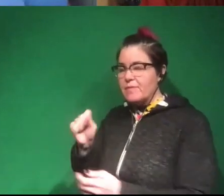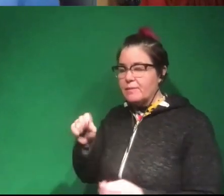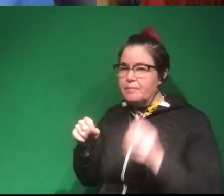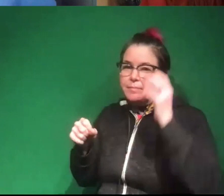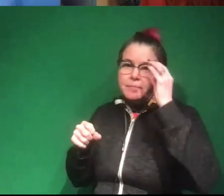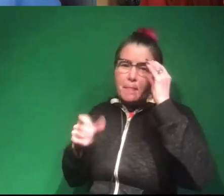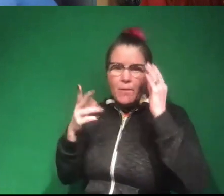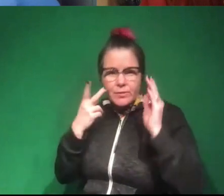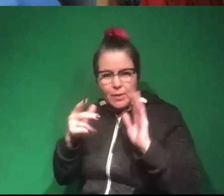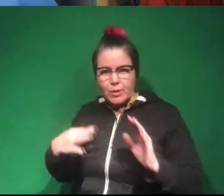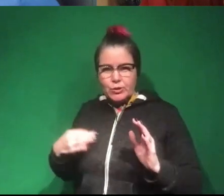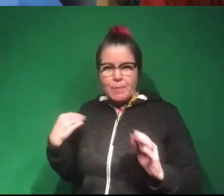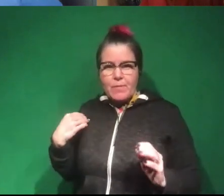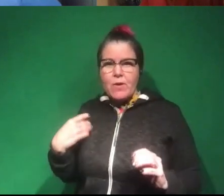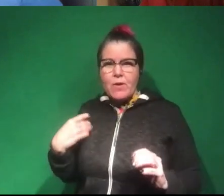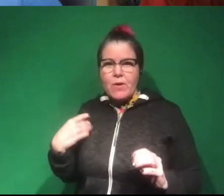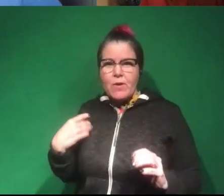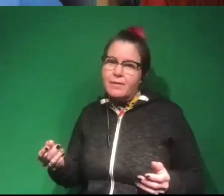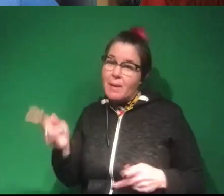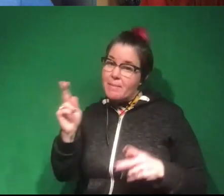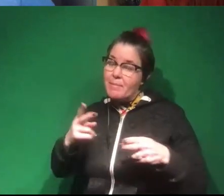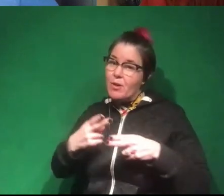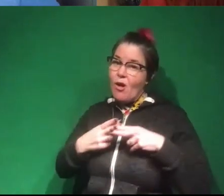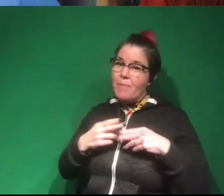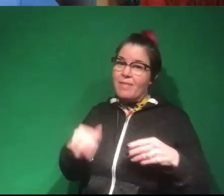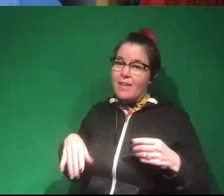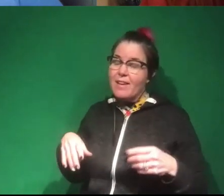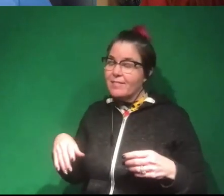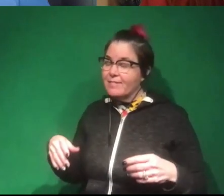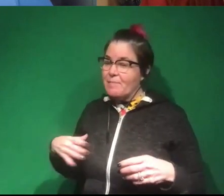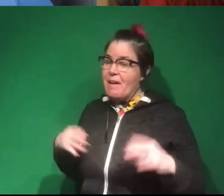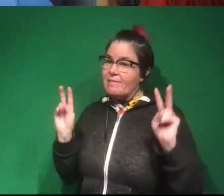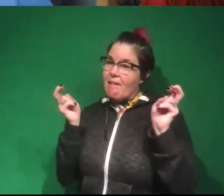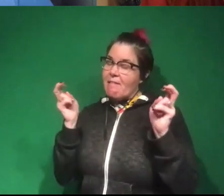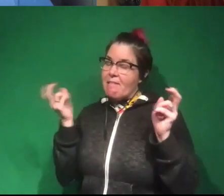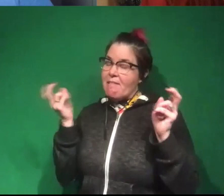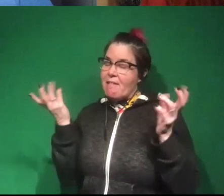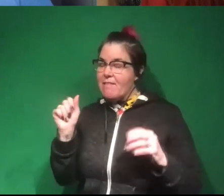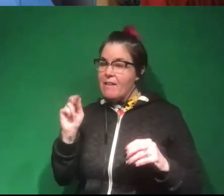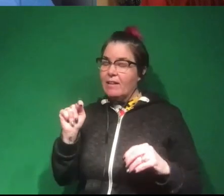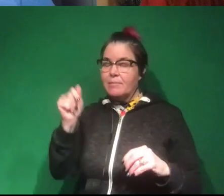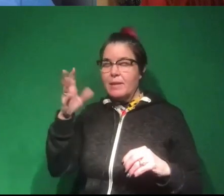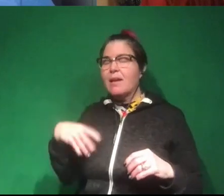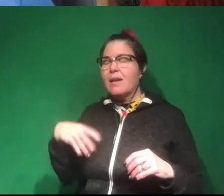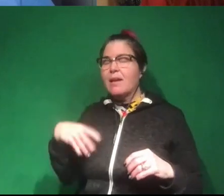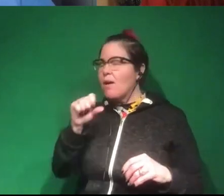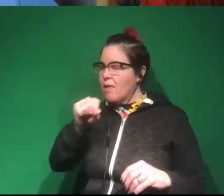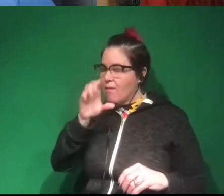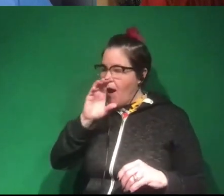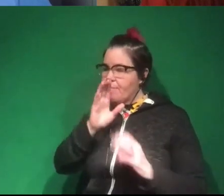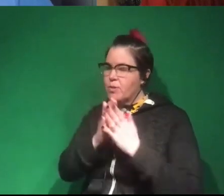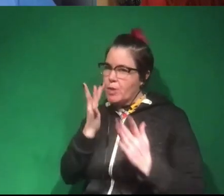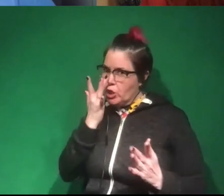but I have been known to be referred to this, and I don't shy away from that title. I'm a big comic book nerd, and I love